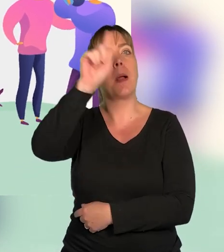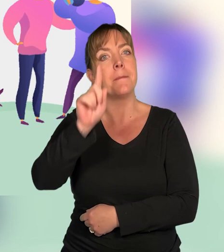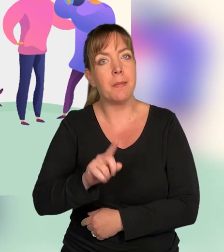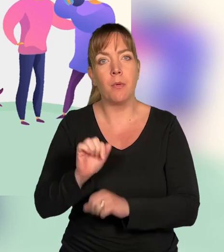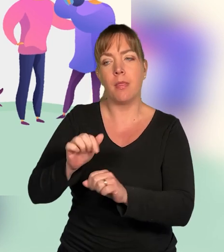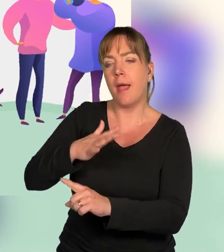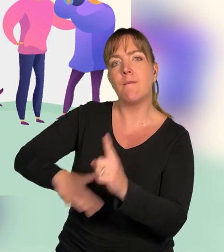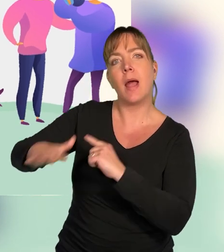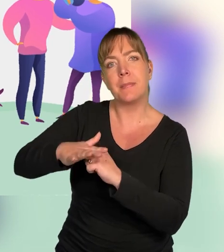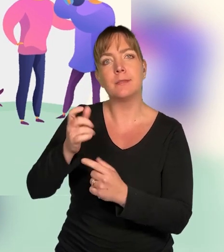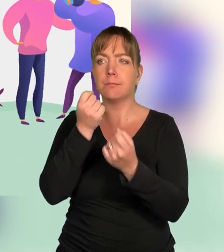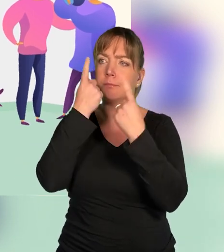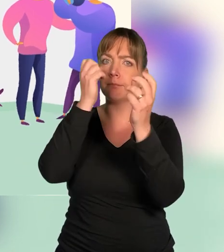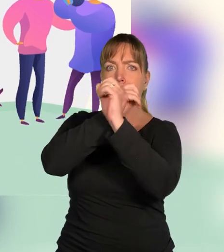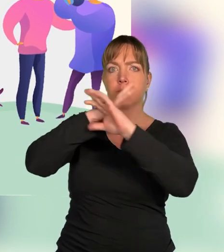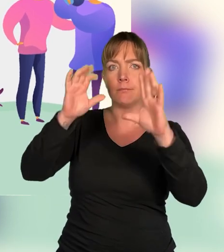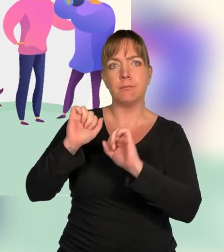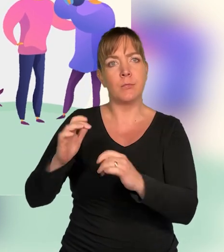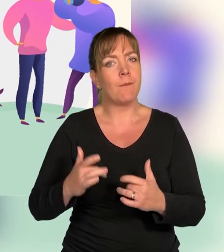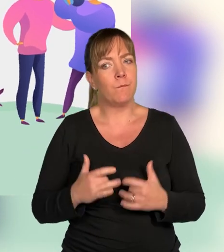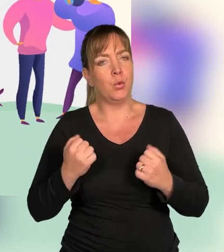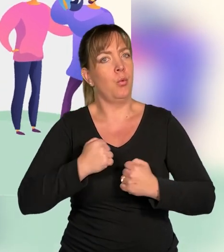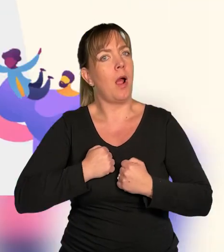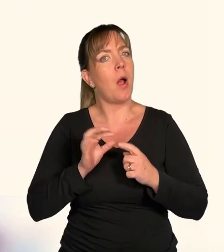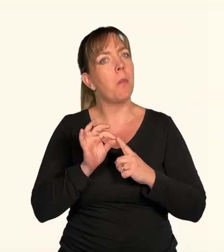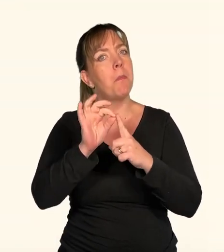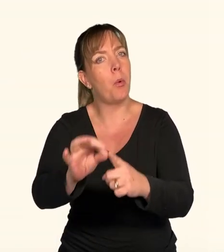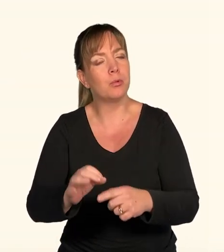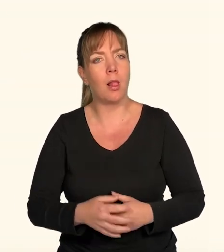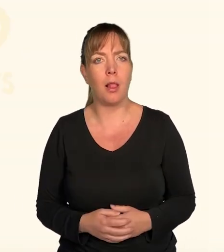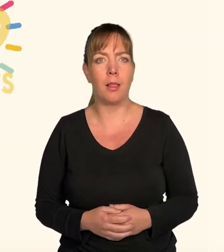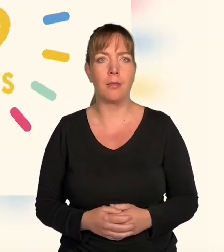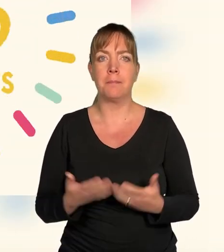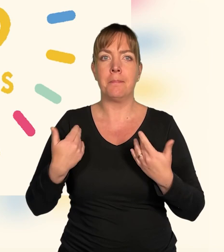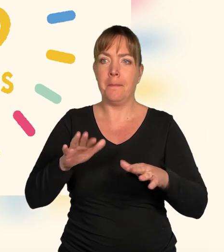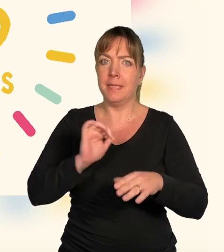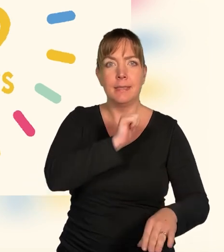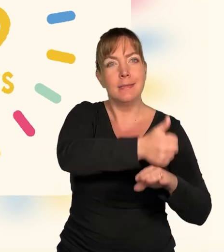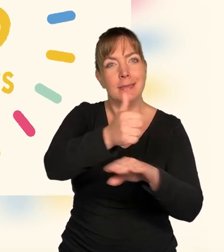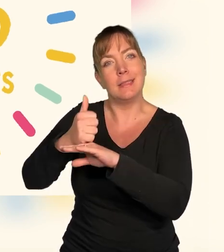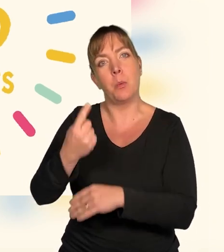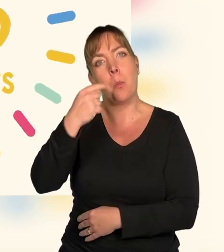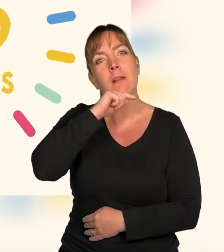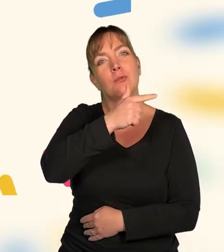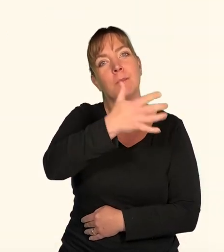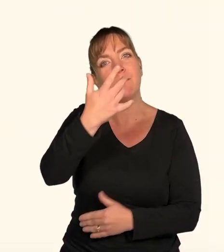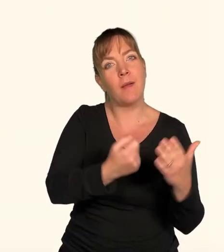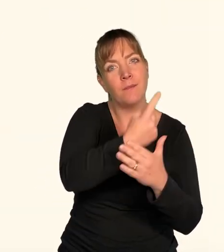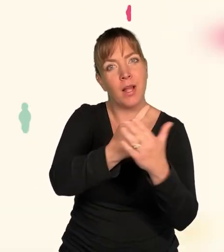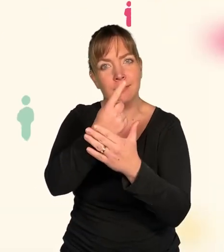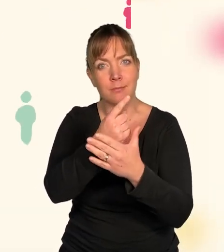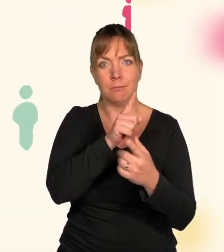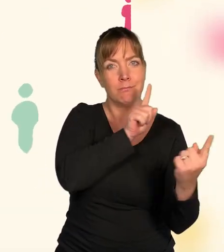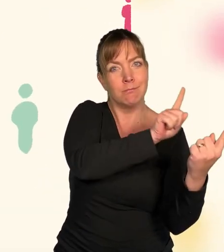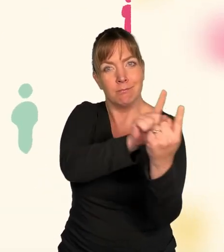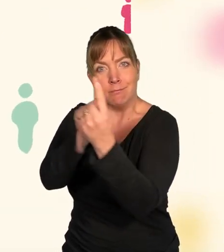their families, to understand their views on our proposals. We held 175 events, reaching